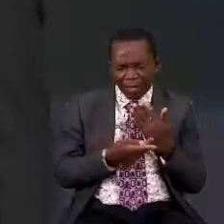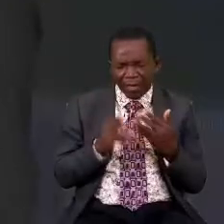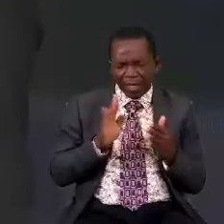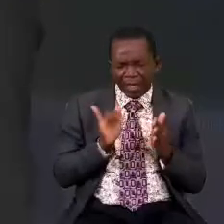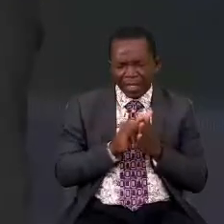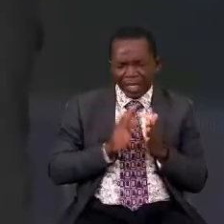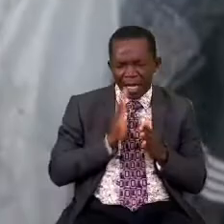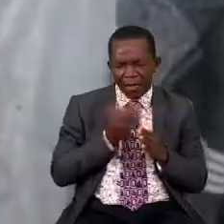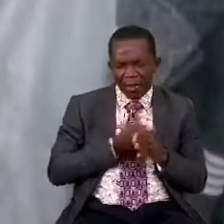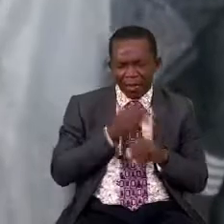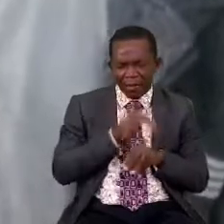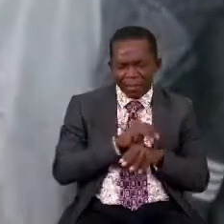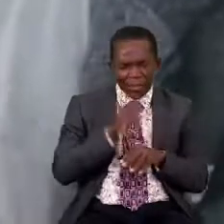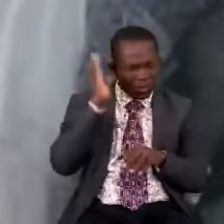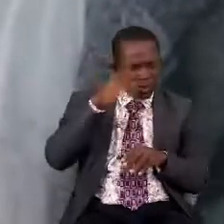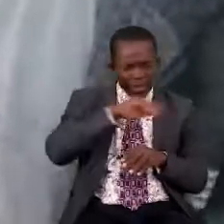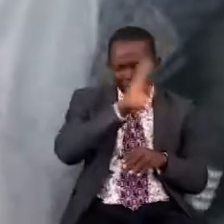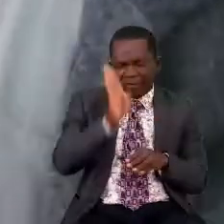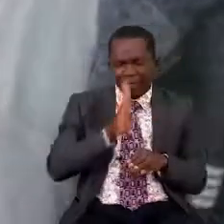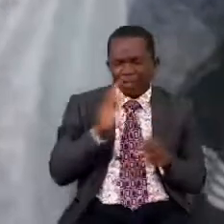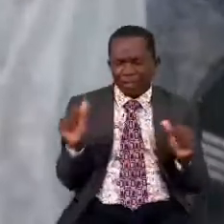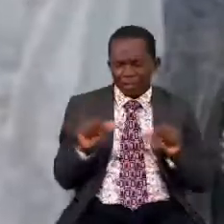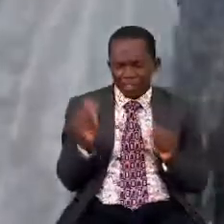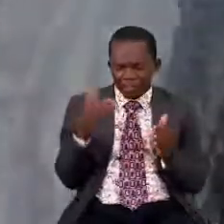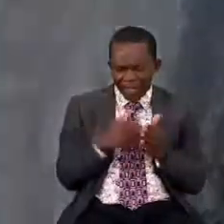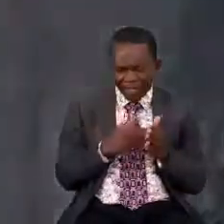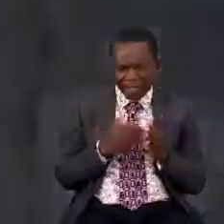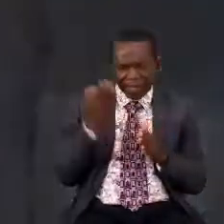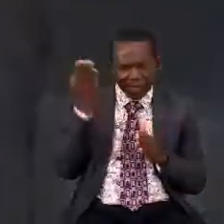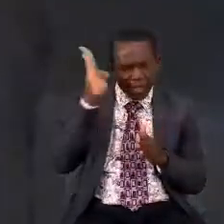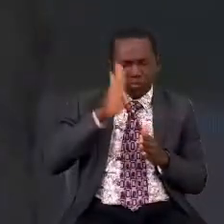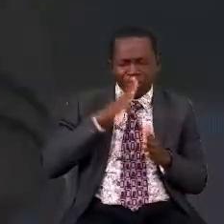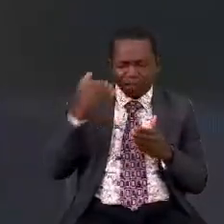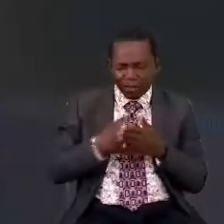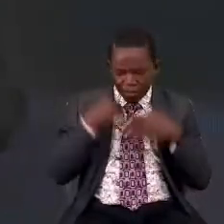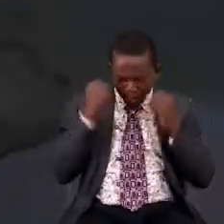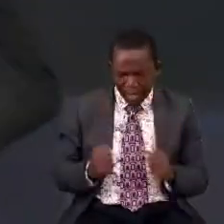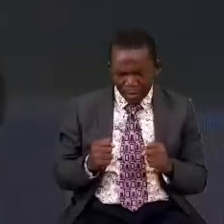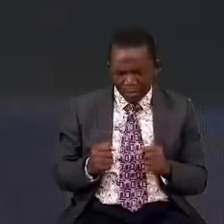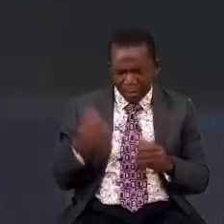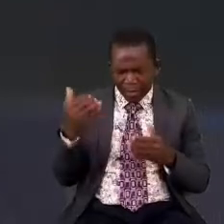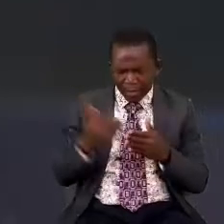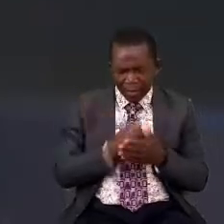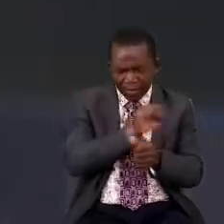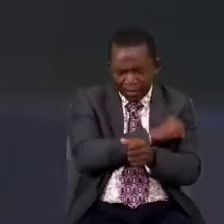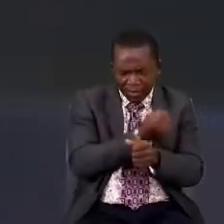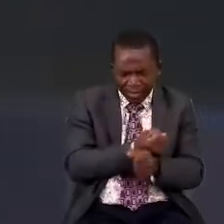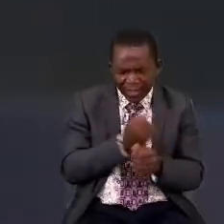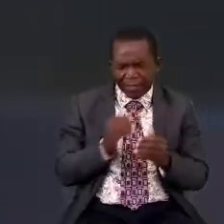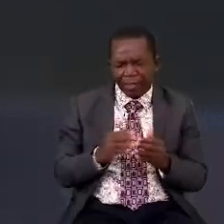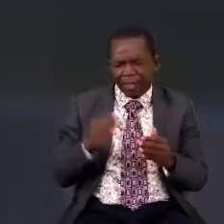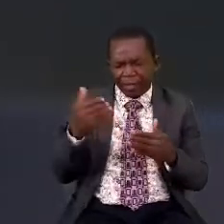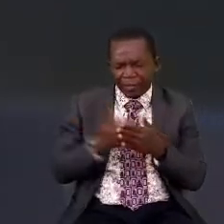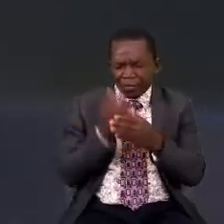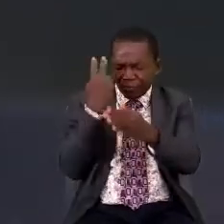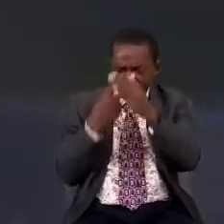new strength, new vision, new enthusiasm, a new progress in the work of the